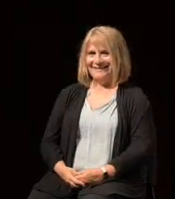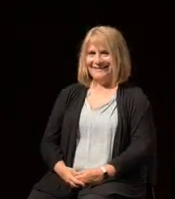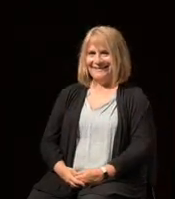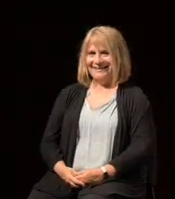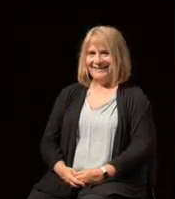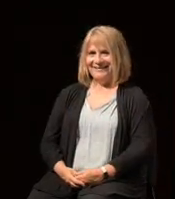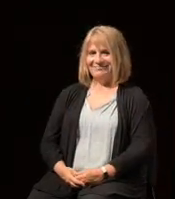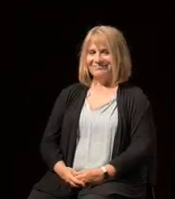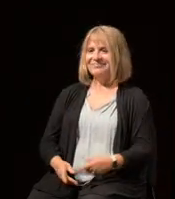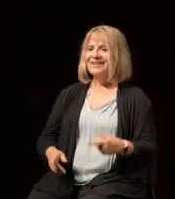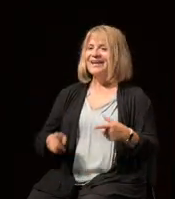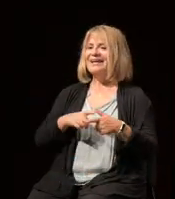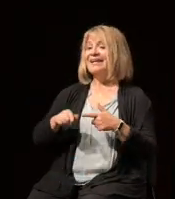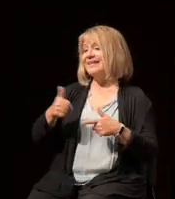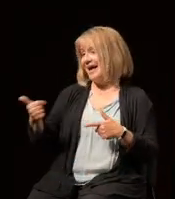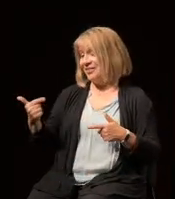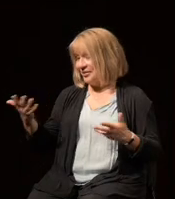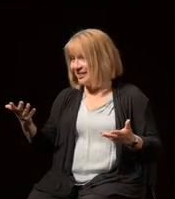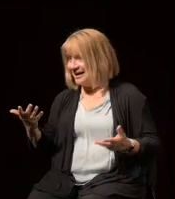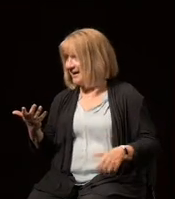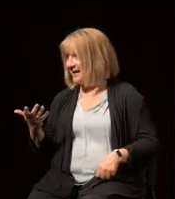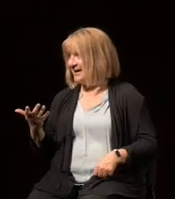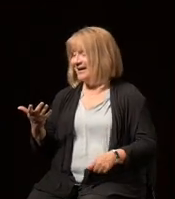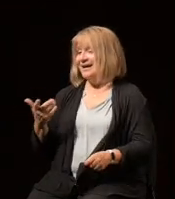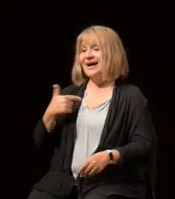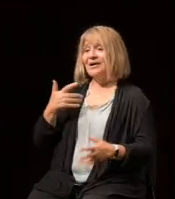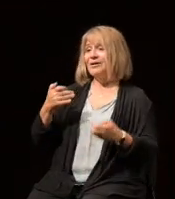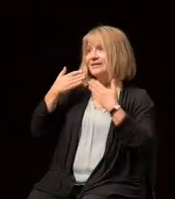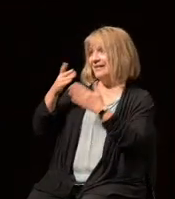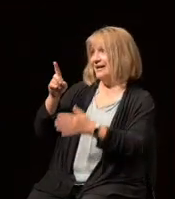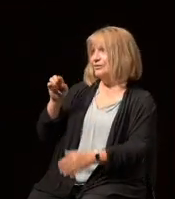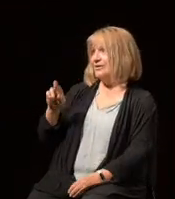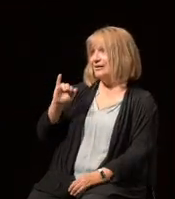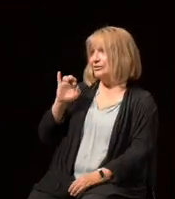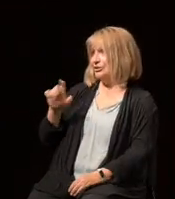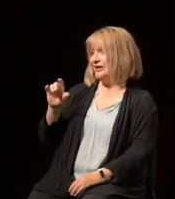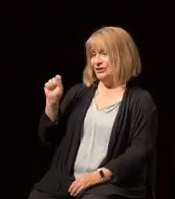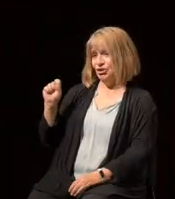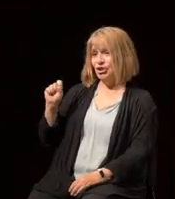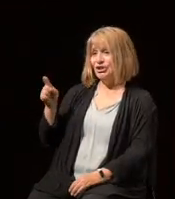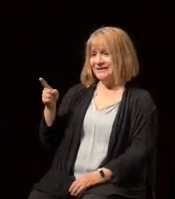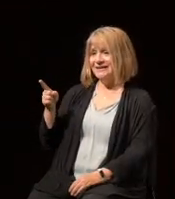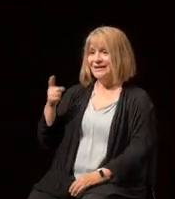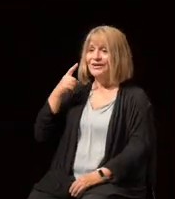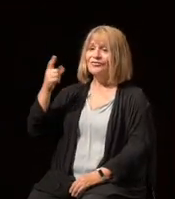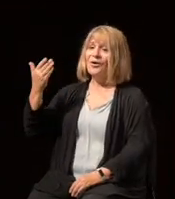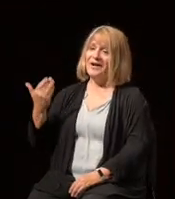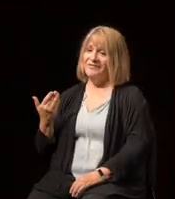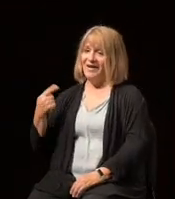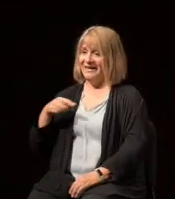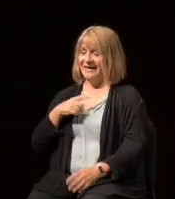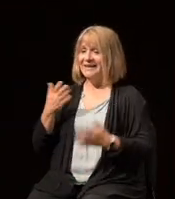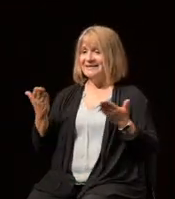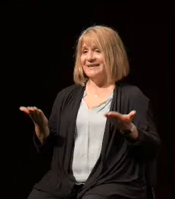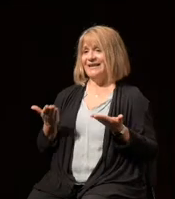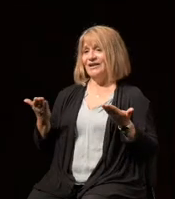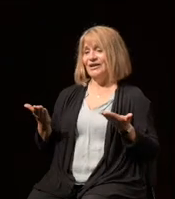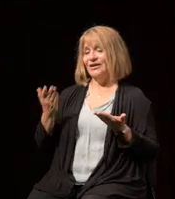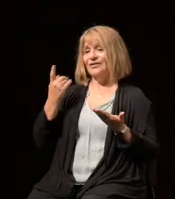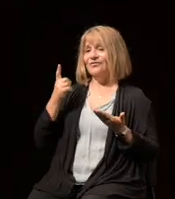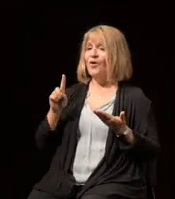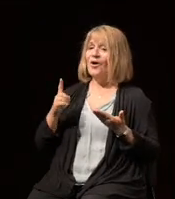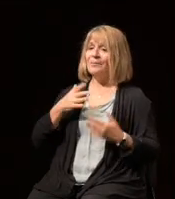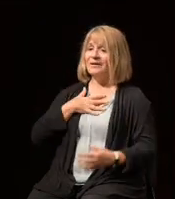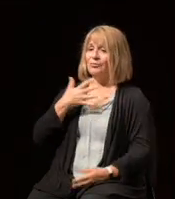And then the other thing I'd like to do is just thank Dr. Jill Stearns for inviting us here, for being willing